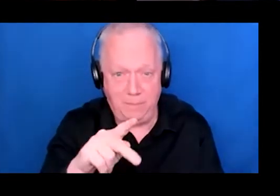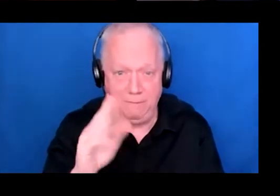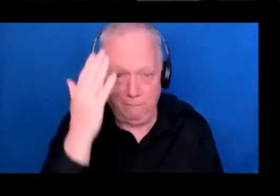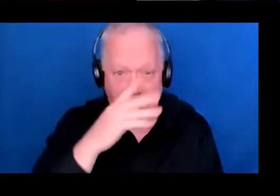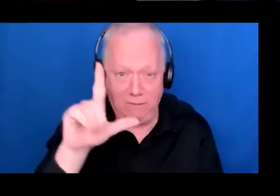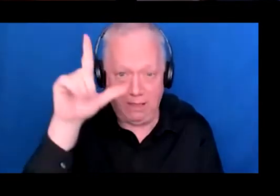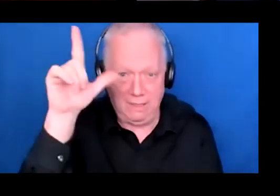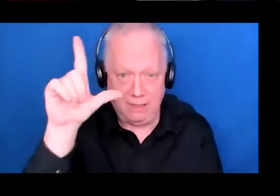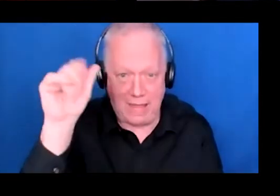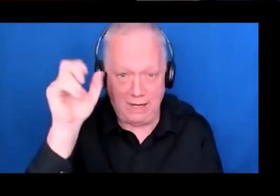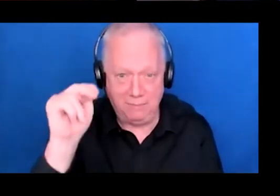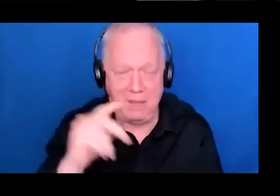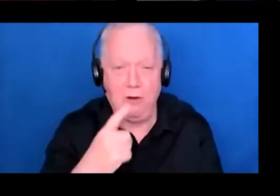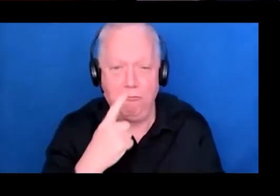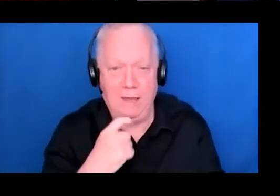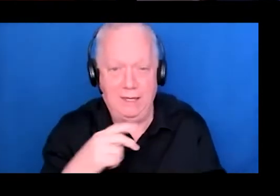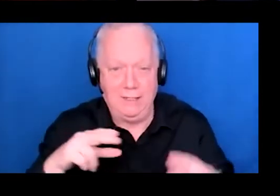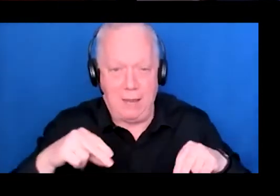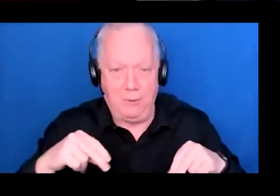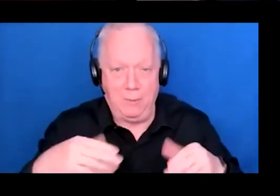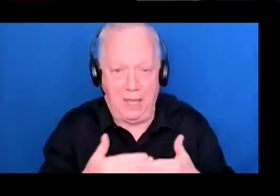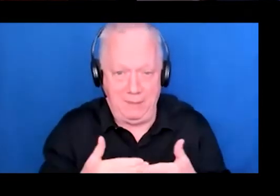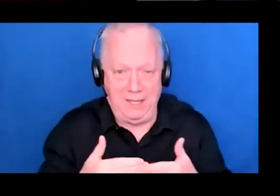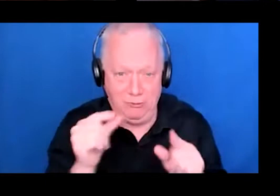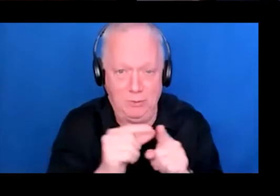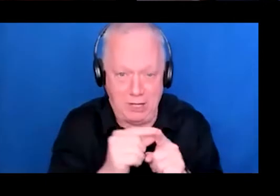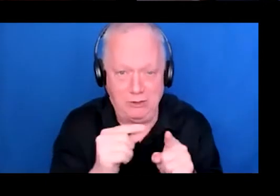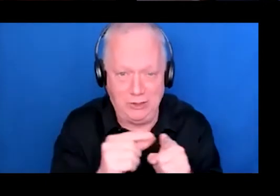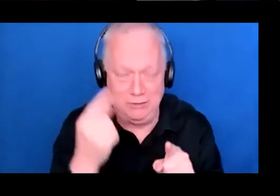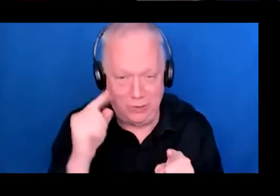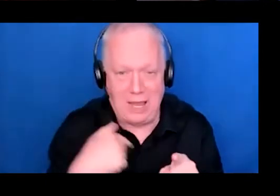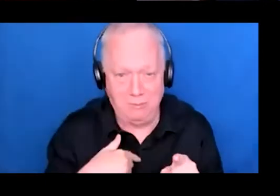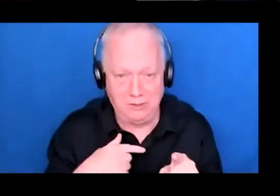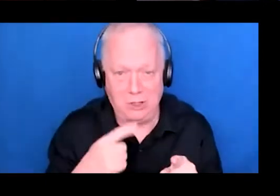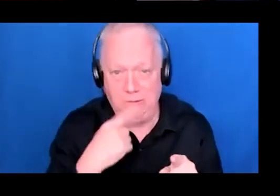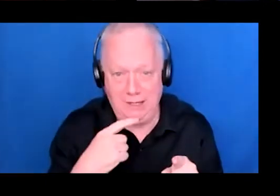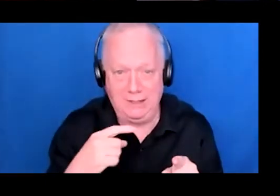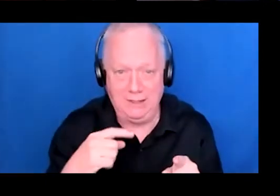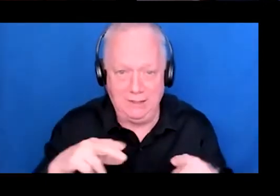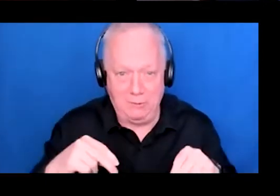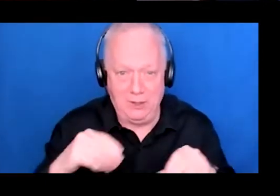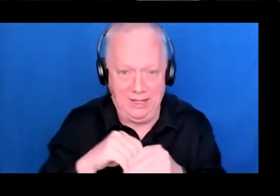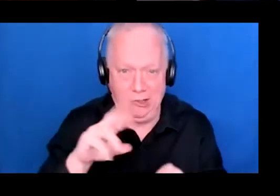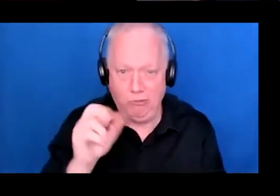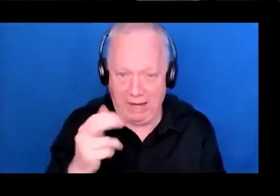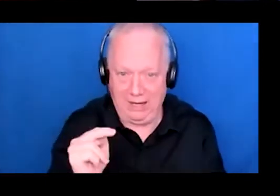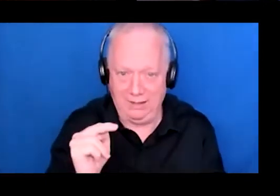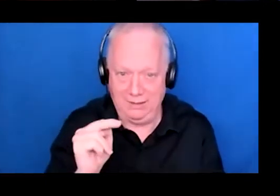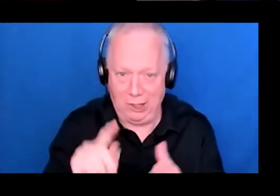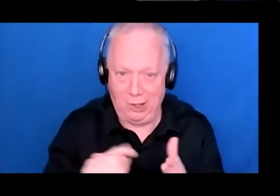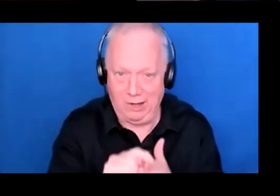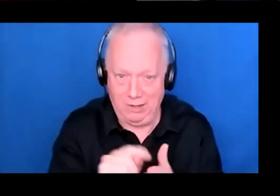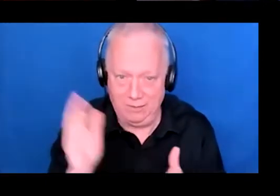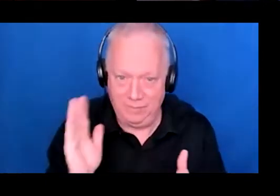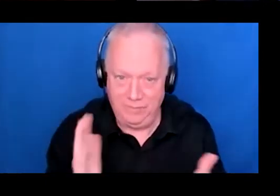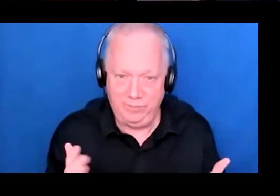the history of my red diaper baby is what it's called. The terminology for how I was a red diaper baby in the Reagan era. So, you know,